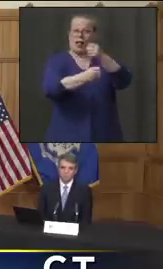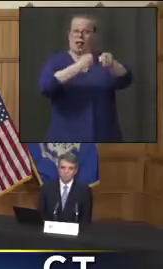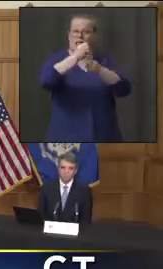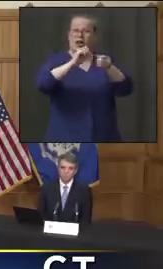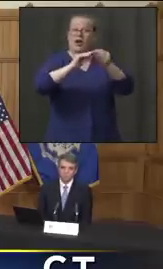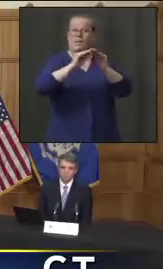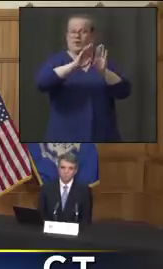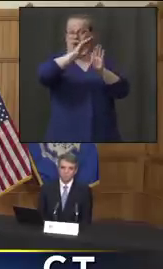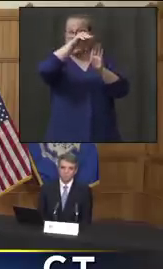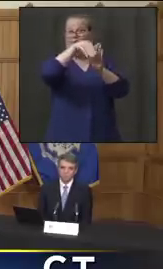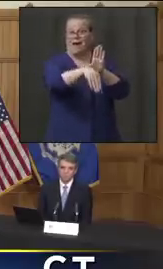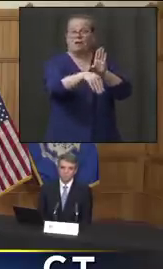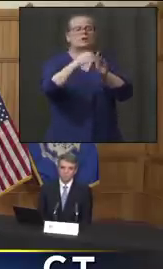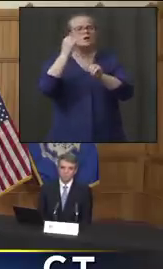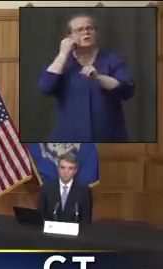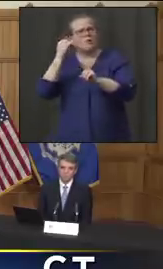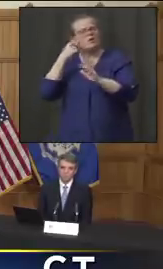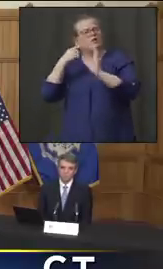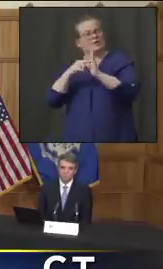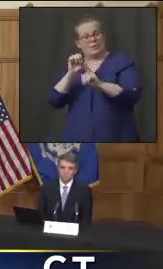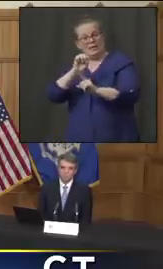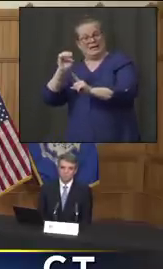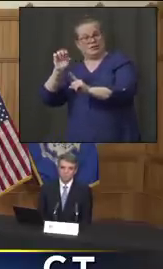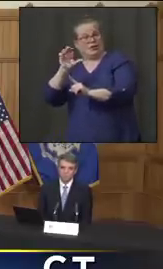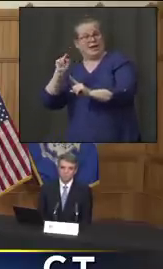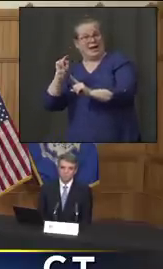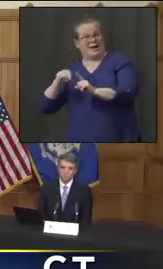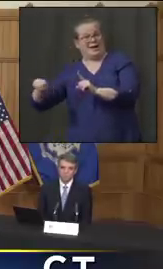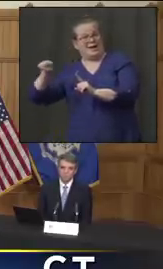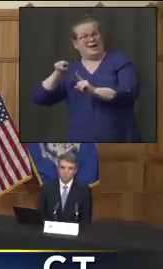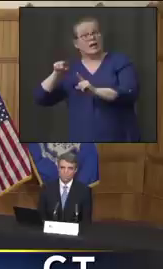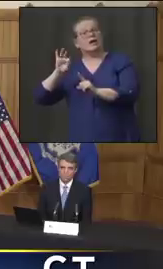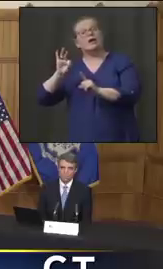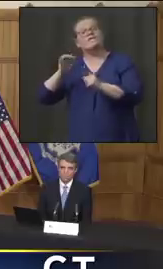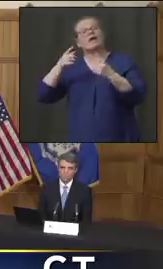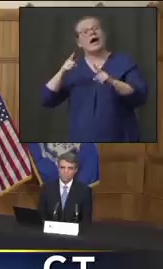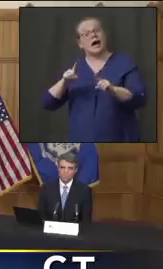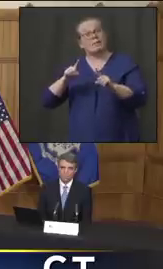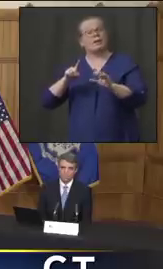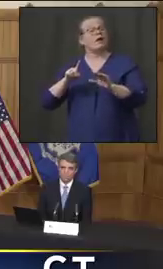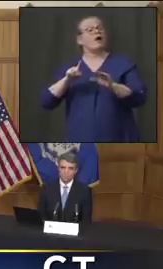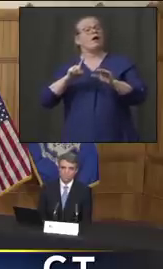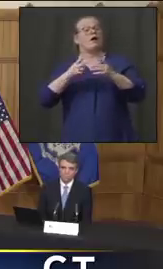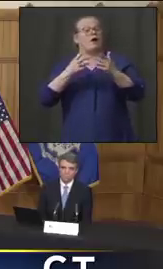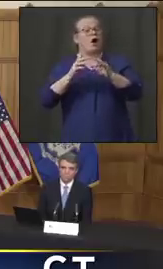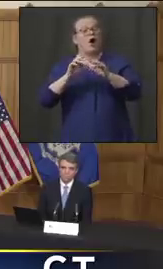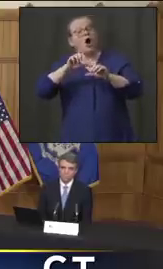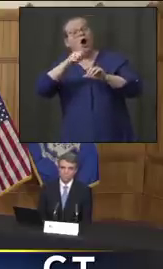starts to have a surge, does that mean then that we won't have everybody start to